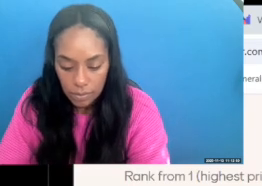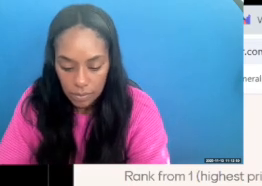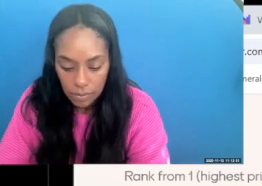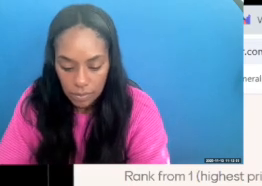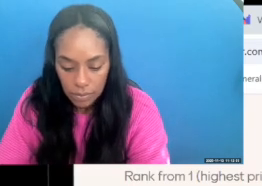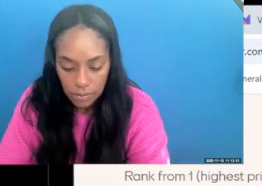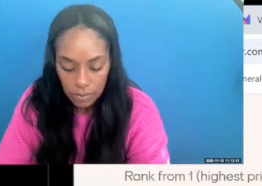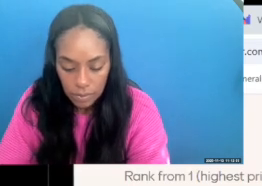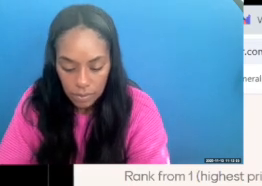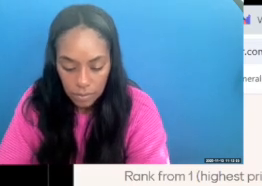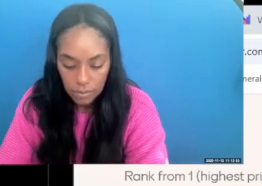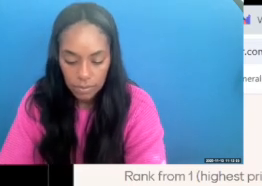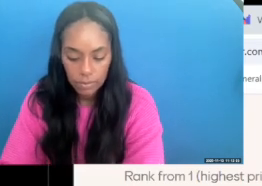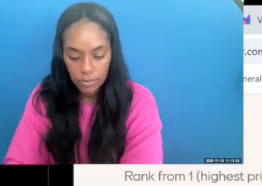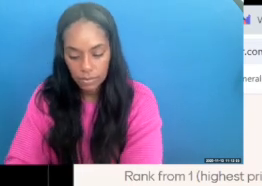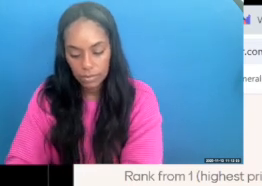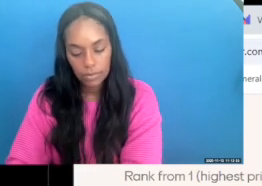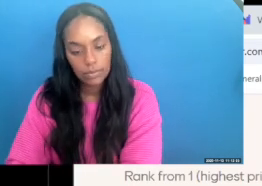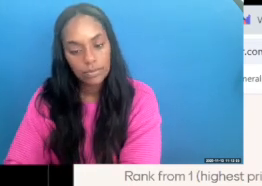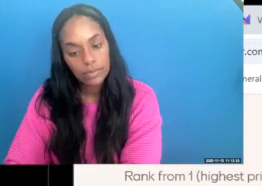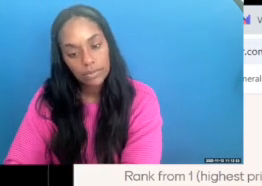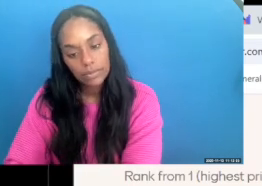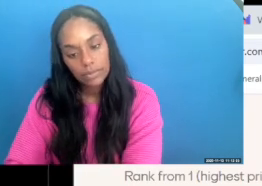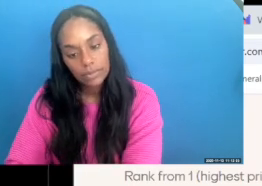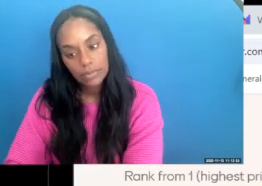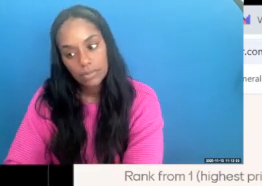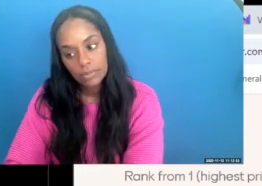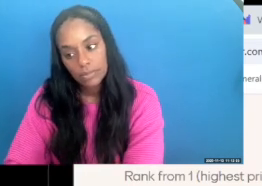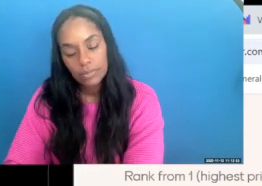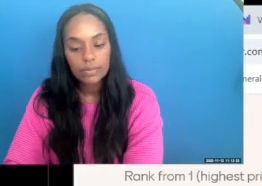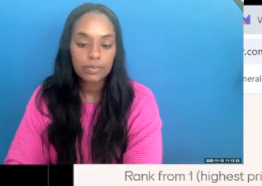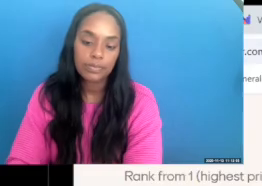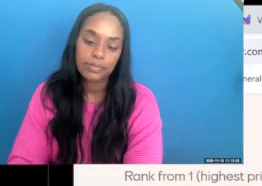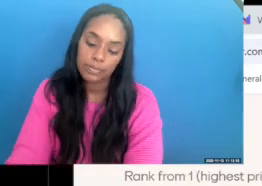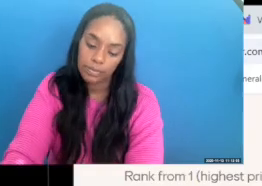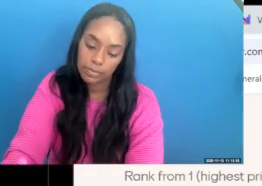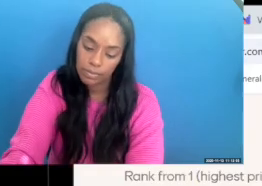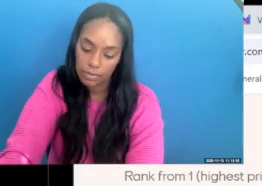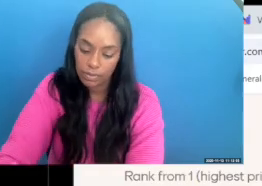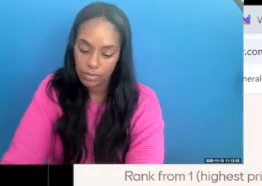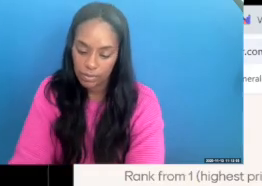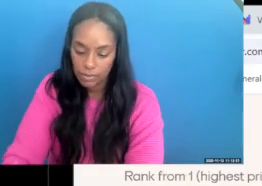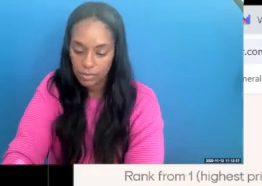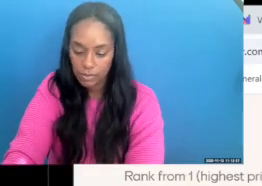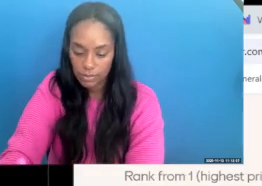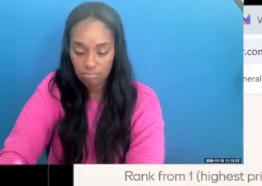there. Okay, thanks. Tom?